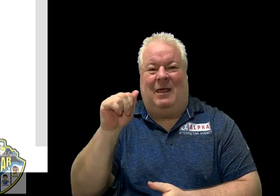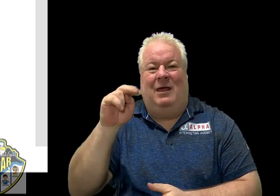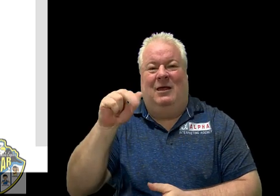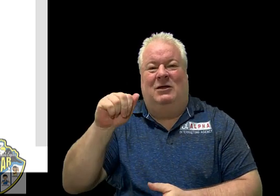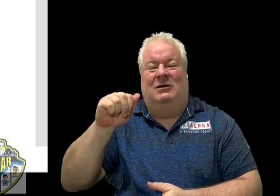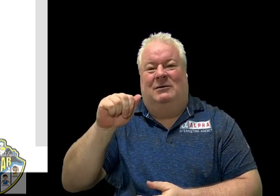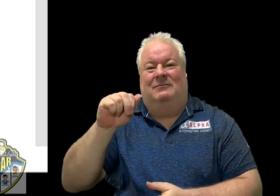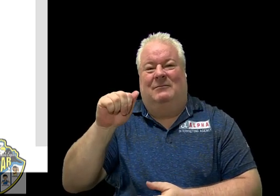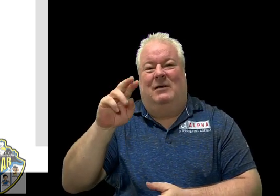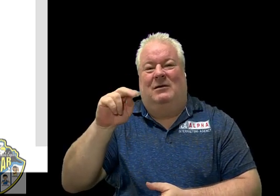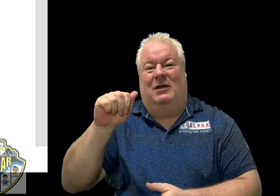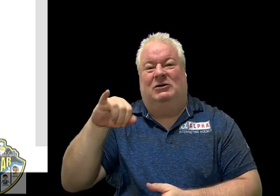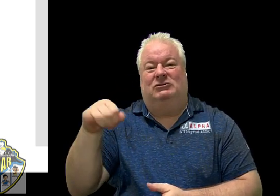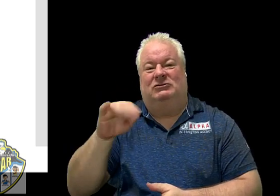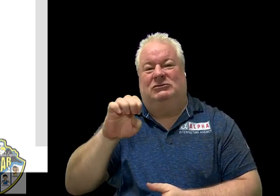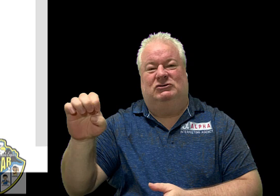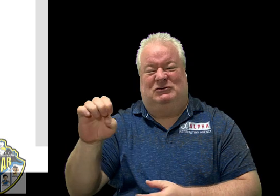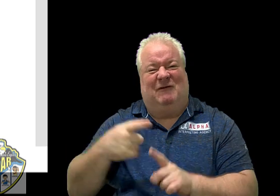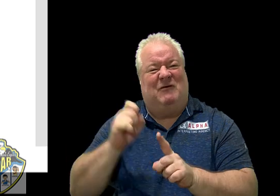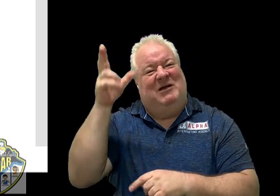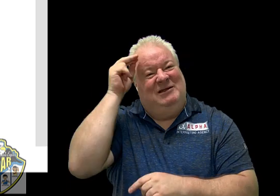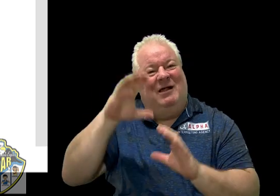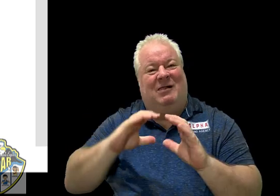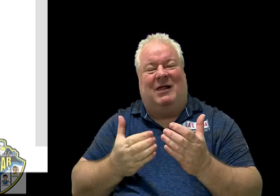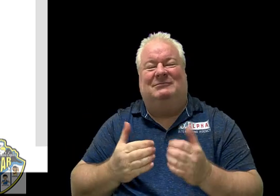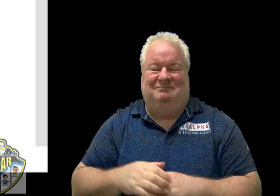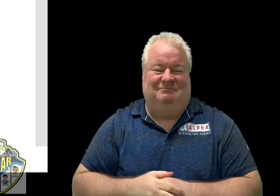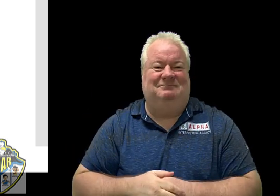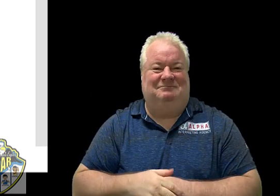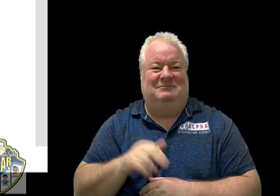And also from Mrs. Needle's class, Angelie W.